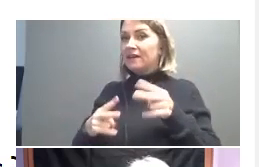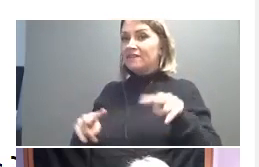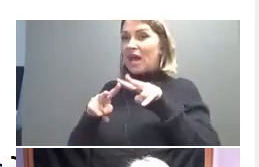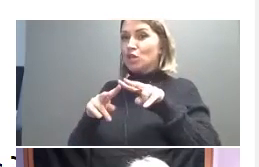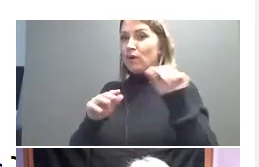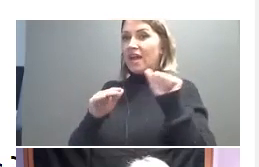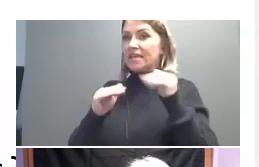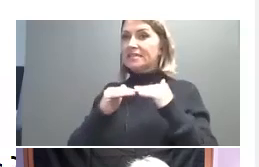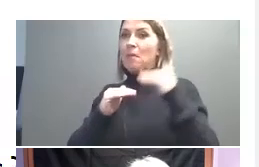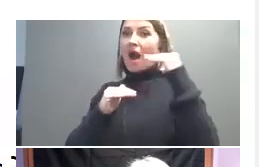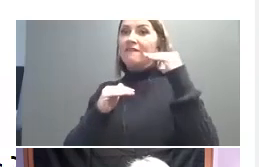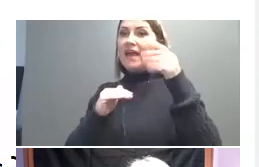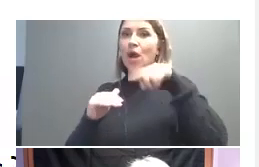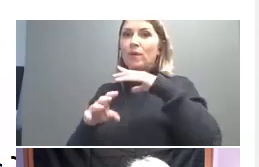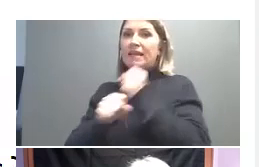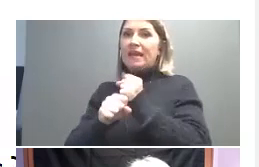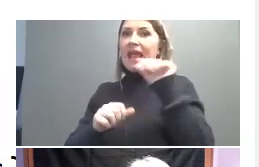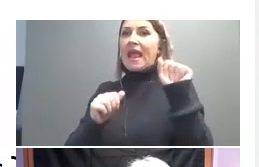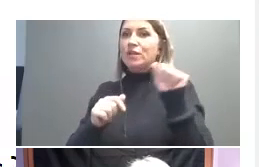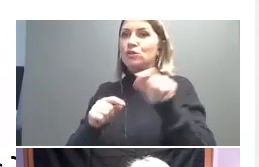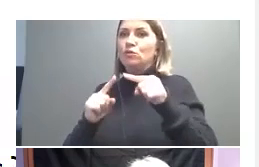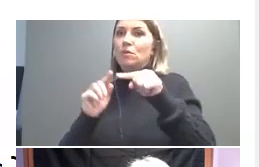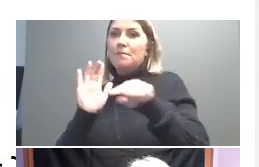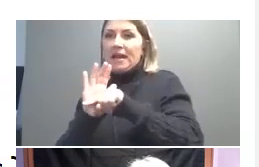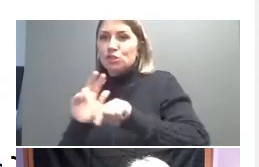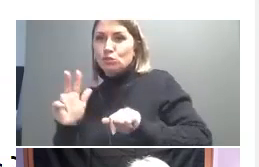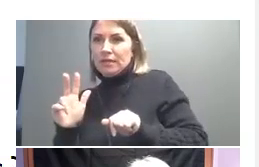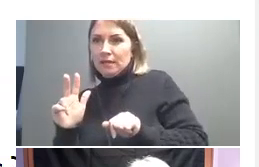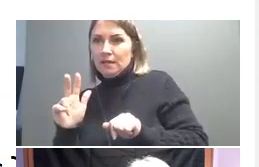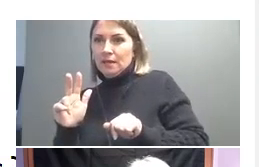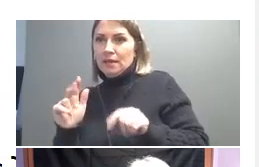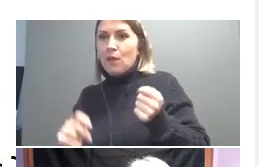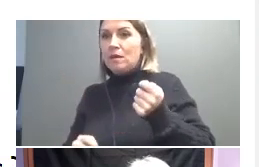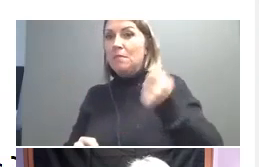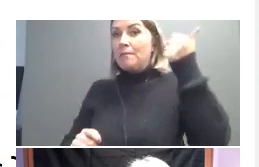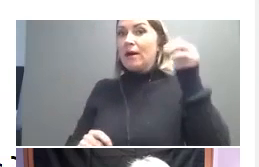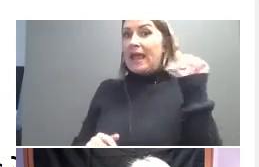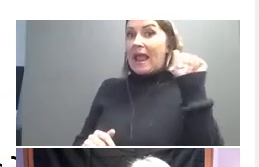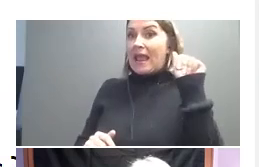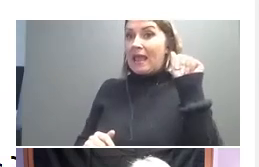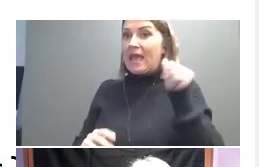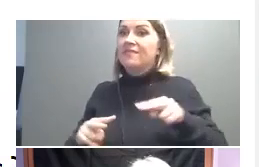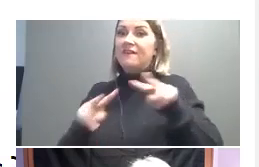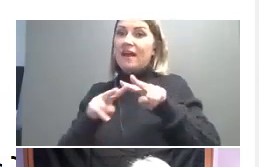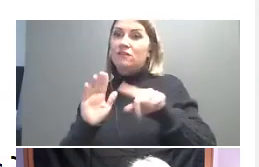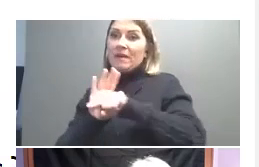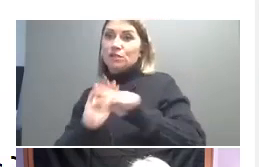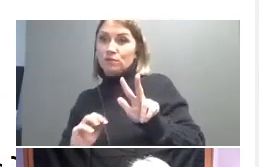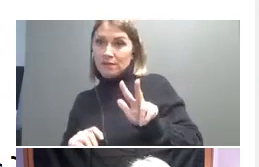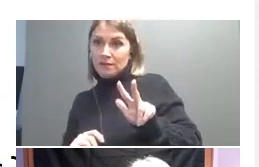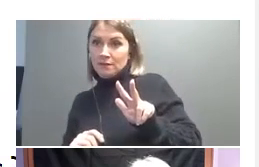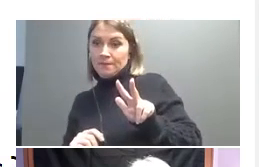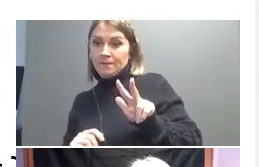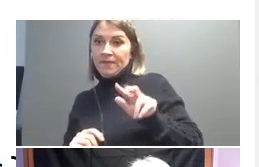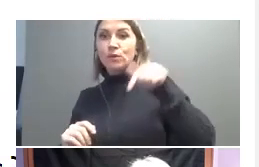above and we get a value of A equals to -3. We pop out A and we get a value of -3. This